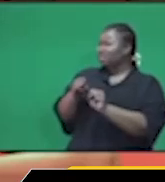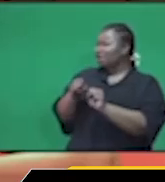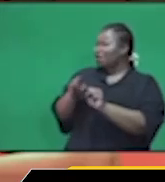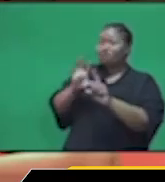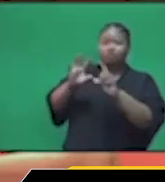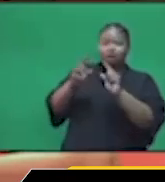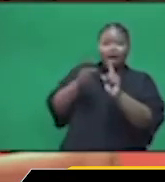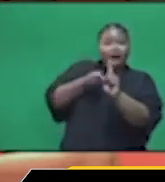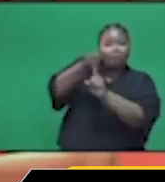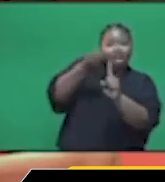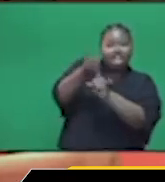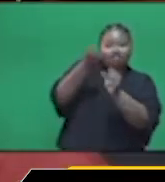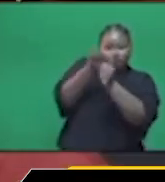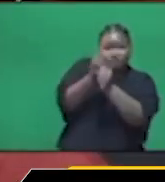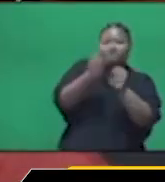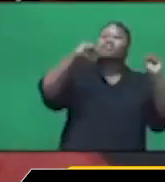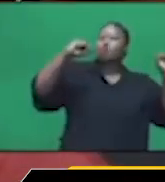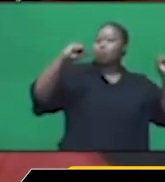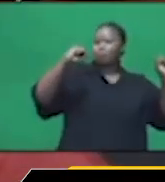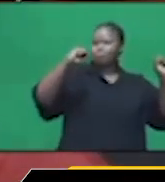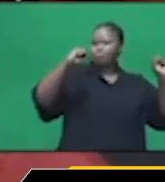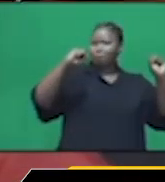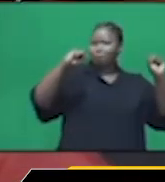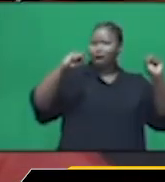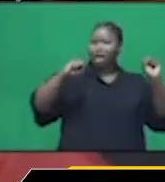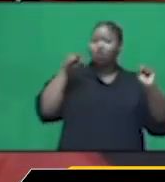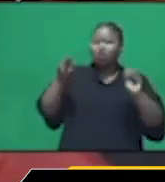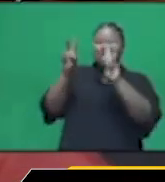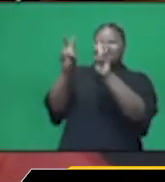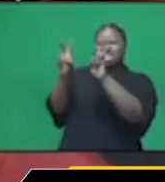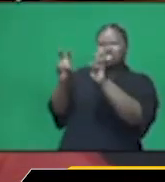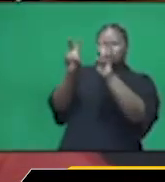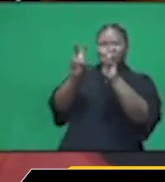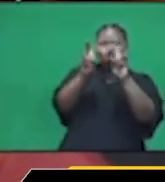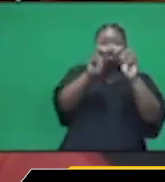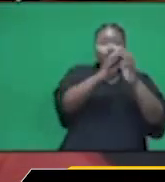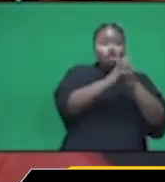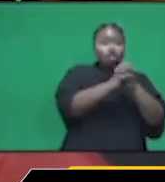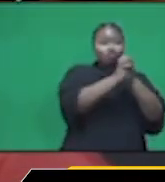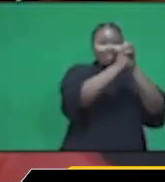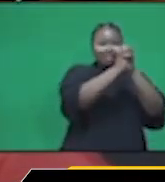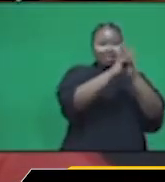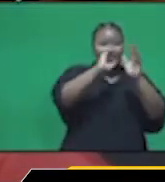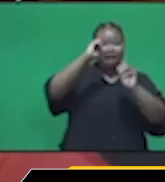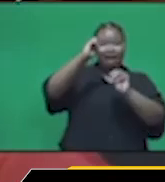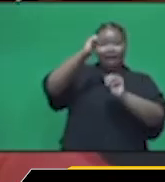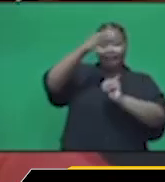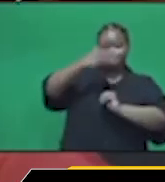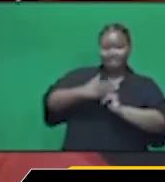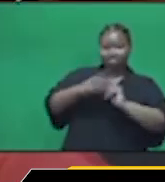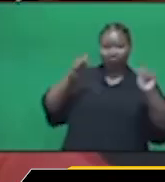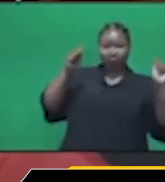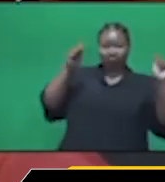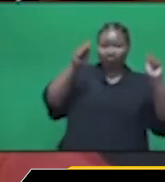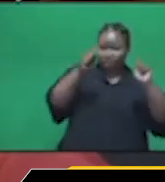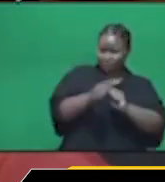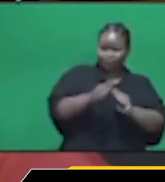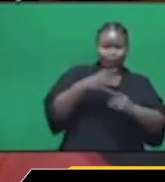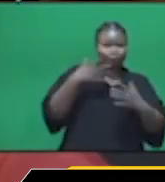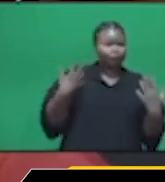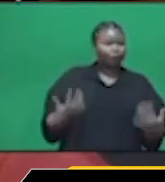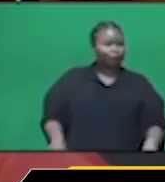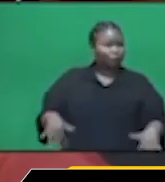for justice resonate deeply with the mission of the United African Transformation. Our humble call